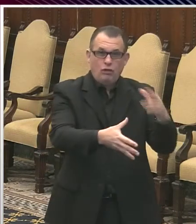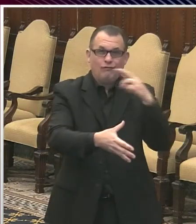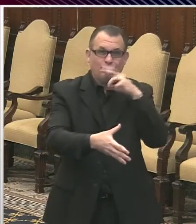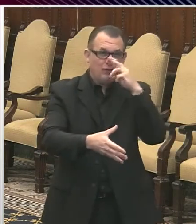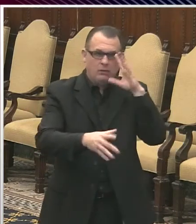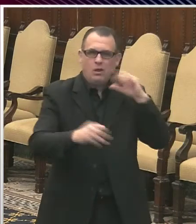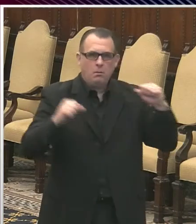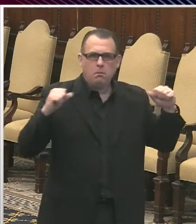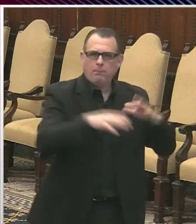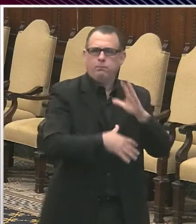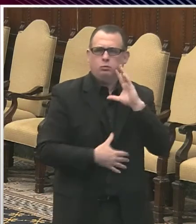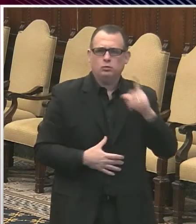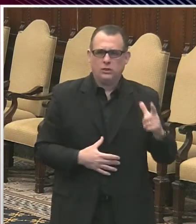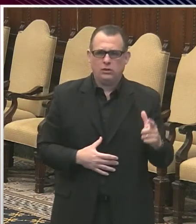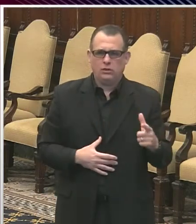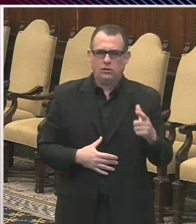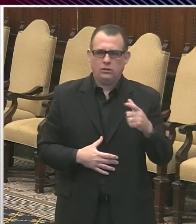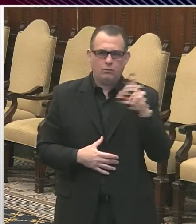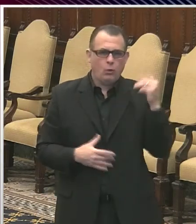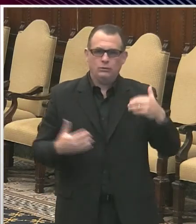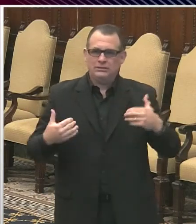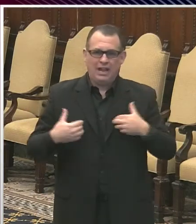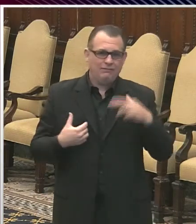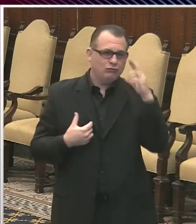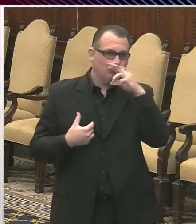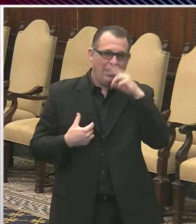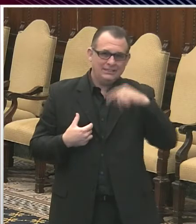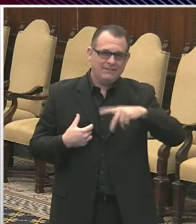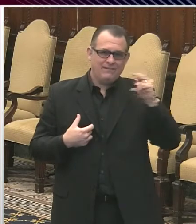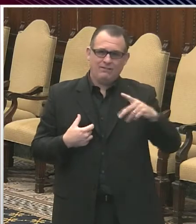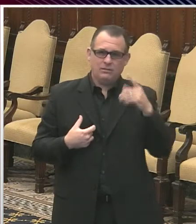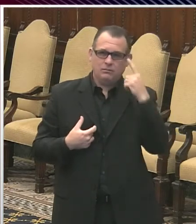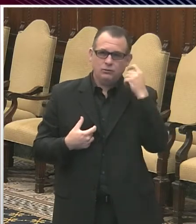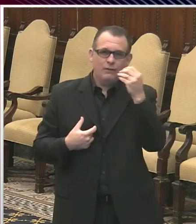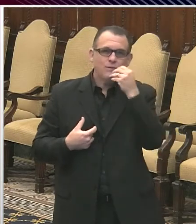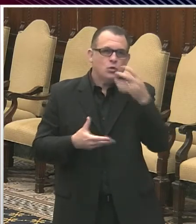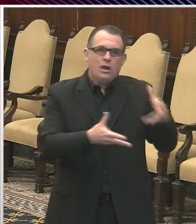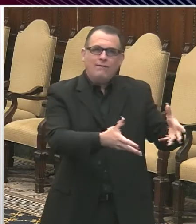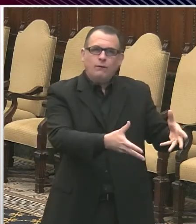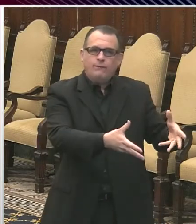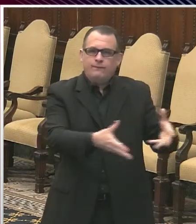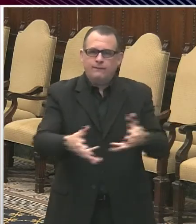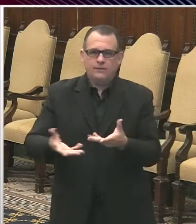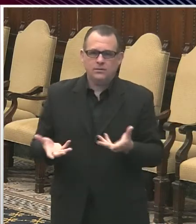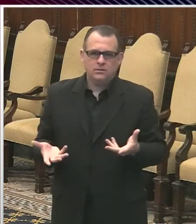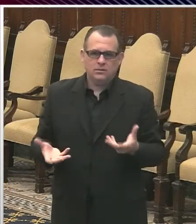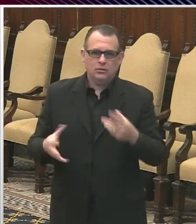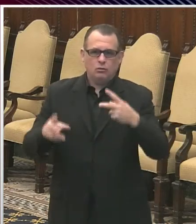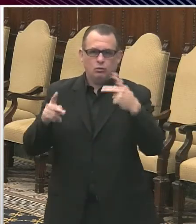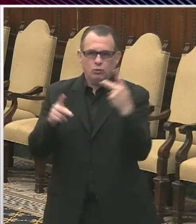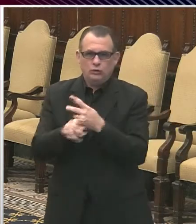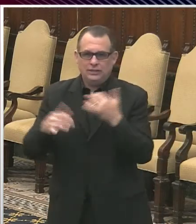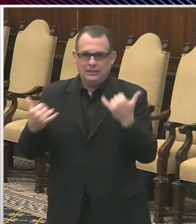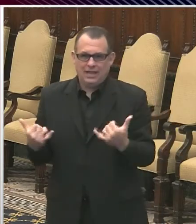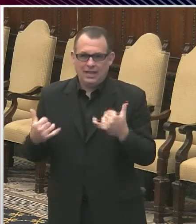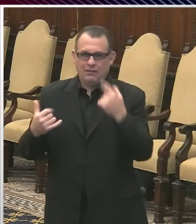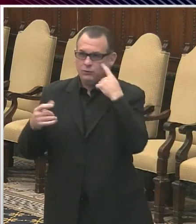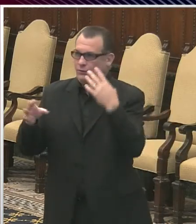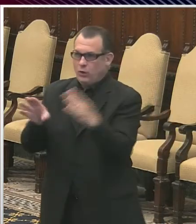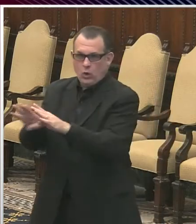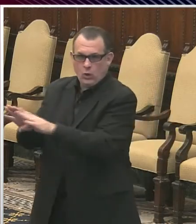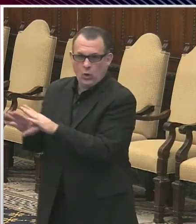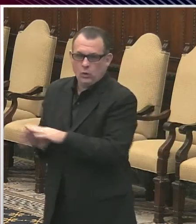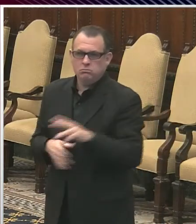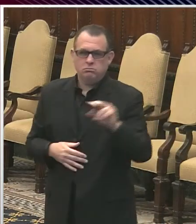the reason why we always have rats. People leave food out. I'm not aware that that's gotten any worse with this closure than it was before. We do have a rodent